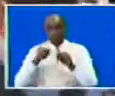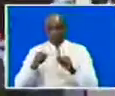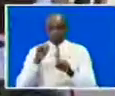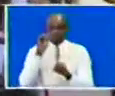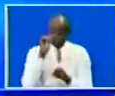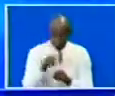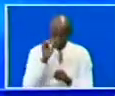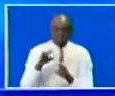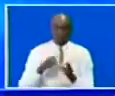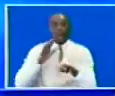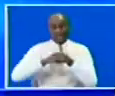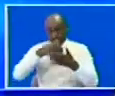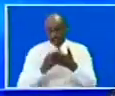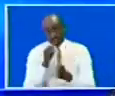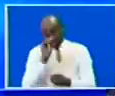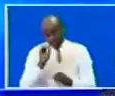tickets by the end of the week.